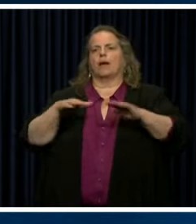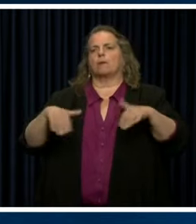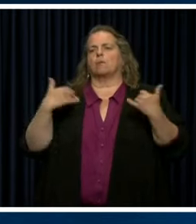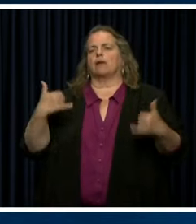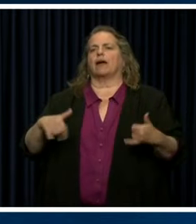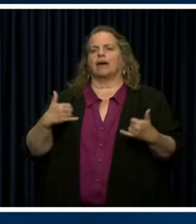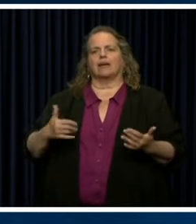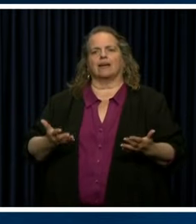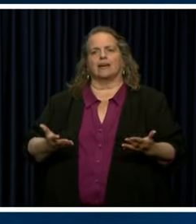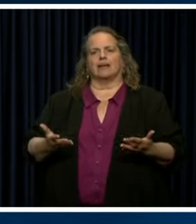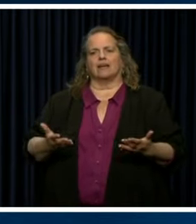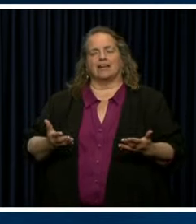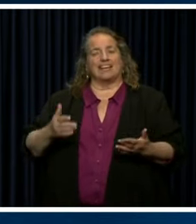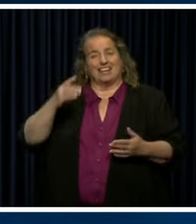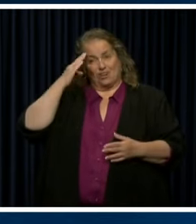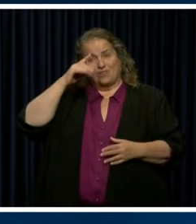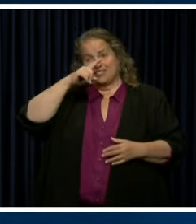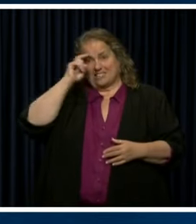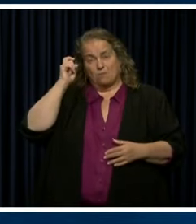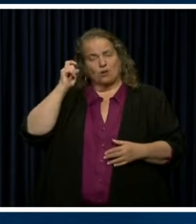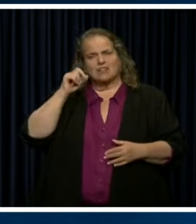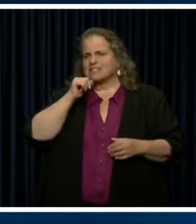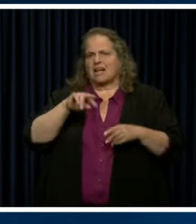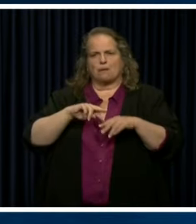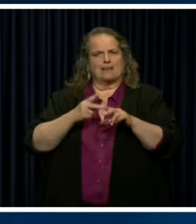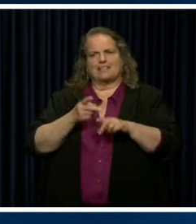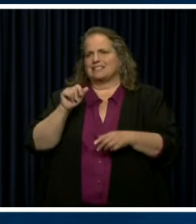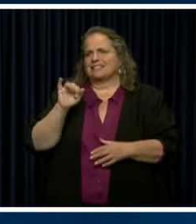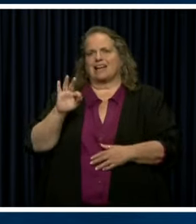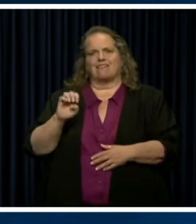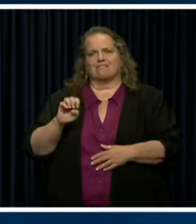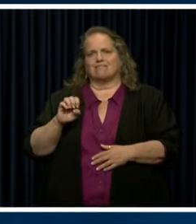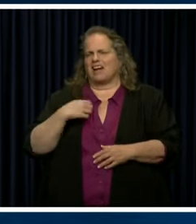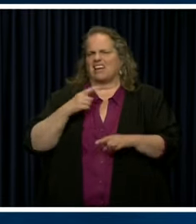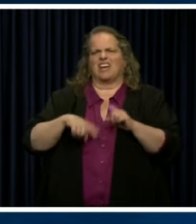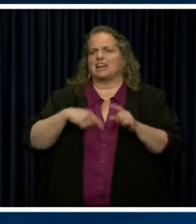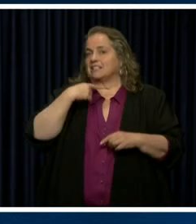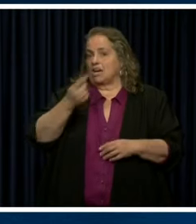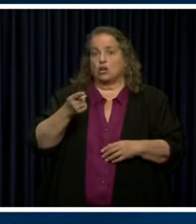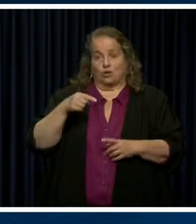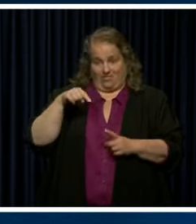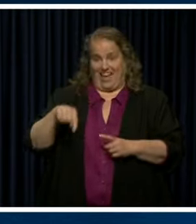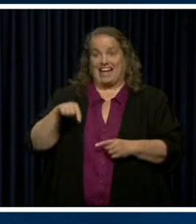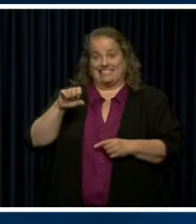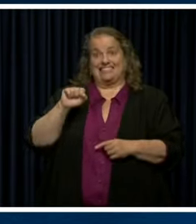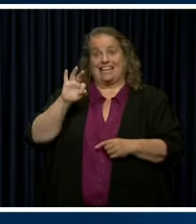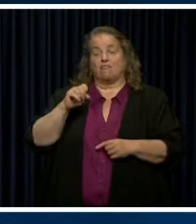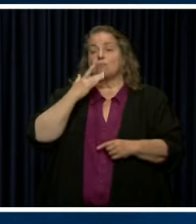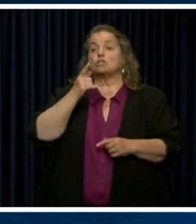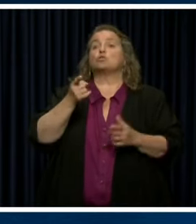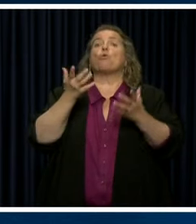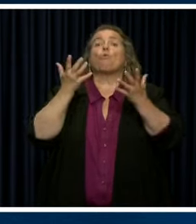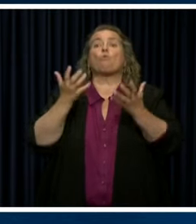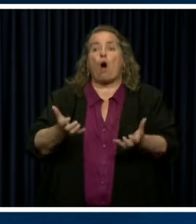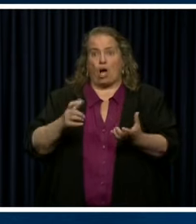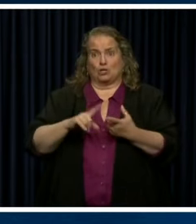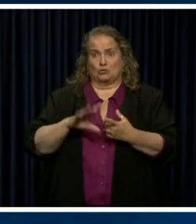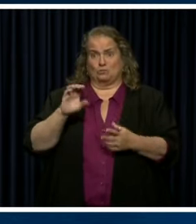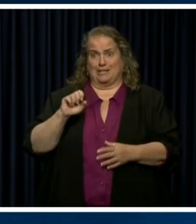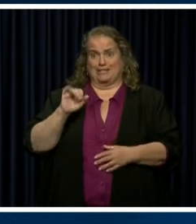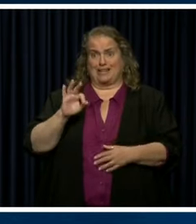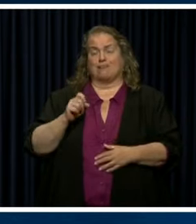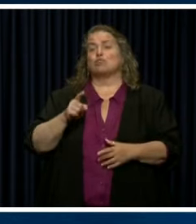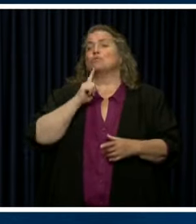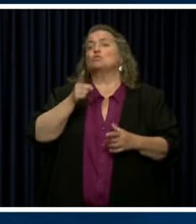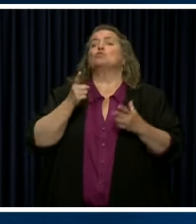it's safe. And I can't stand up here and tell you something's safe just because you really want it to be, or just because